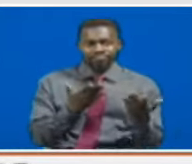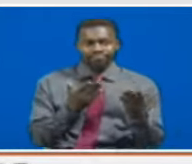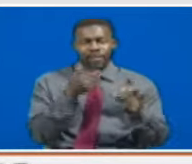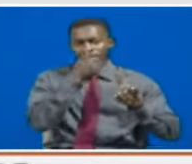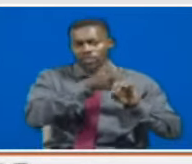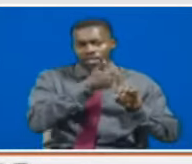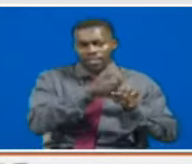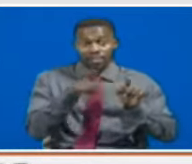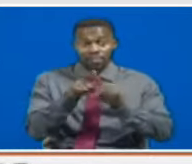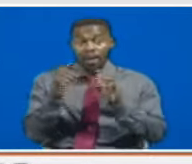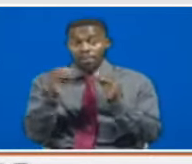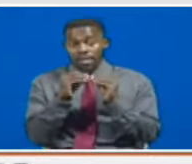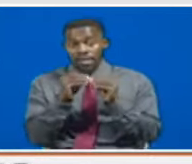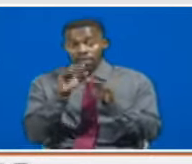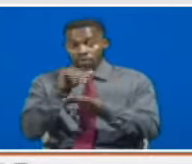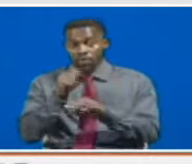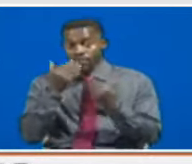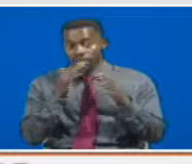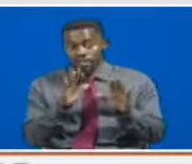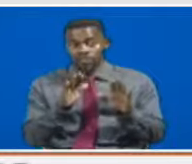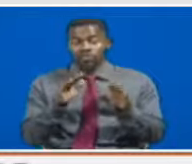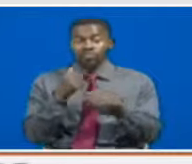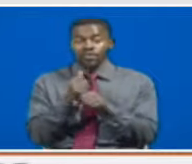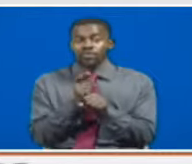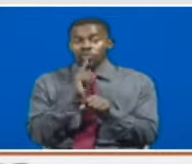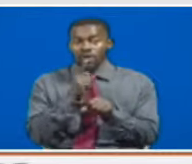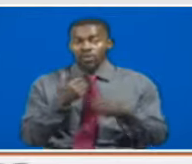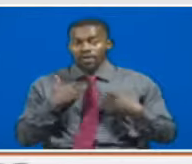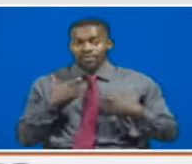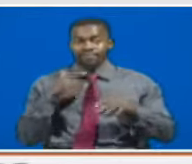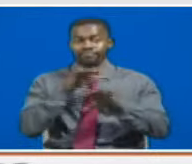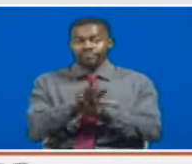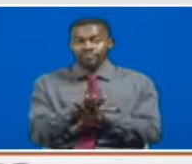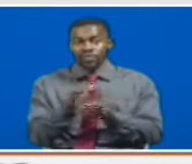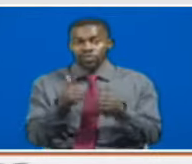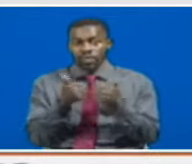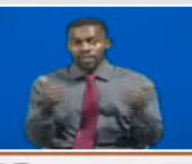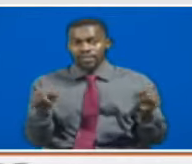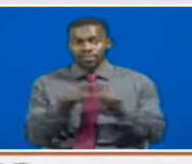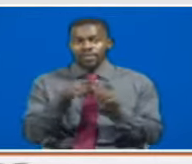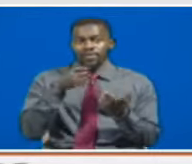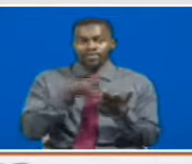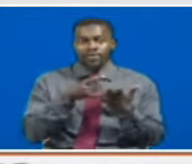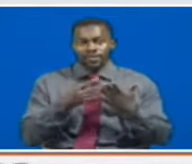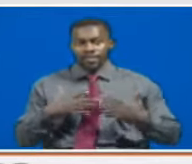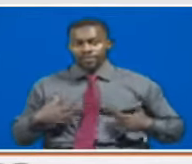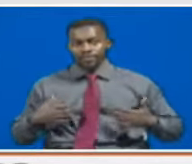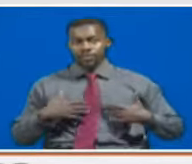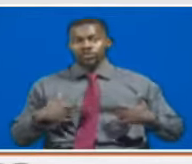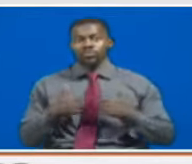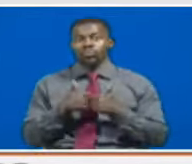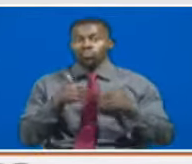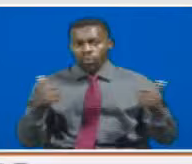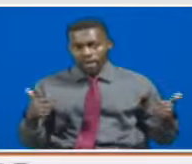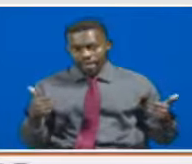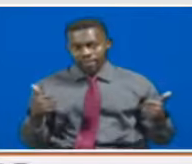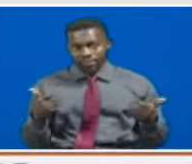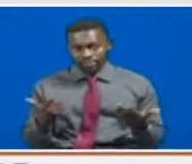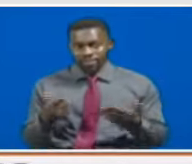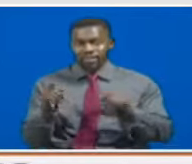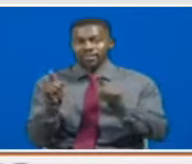to ensure that there is integration. There is incorporation of the refugee data in the next household